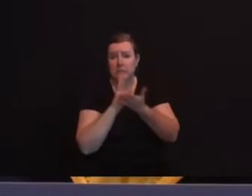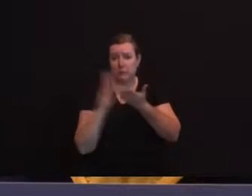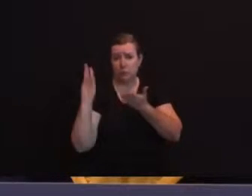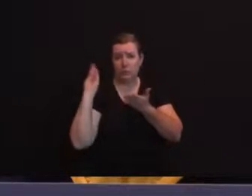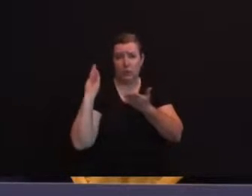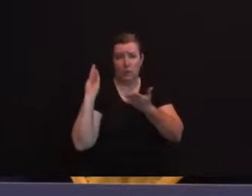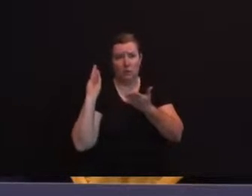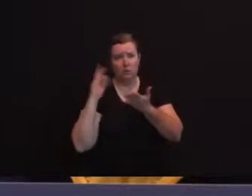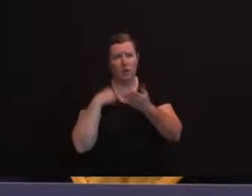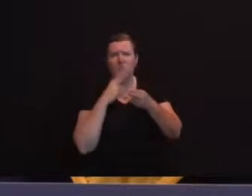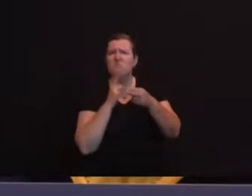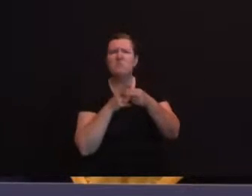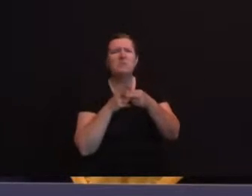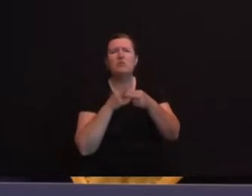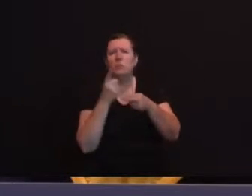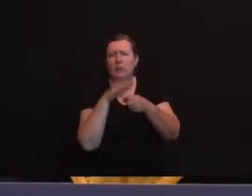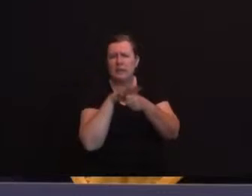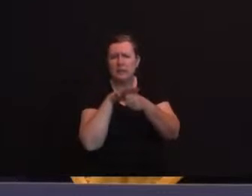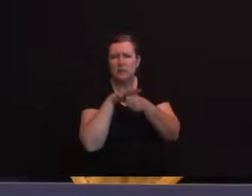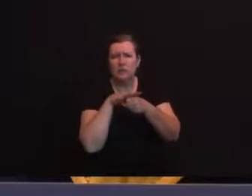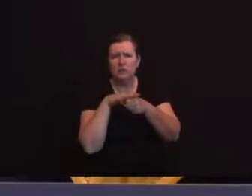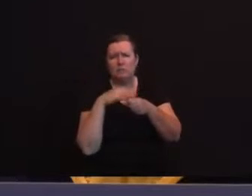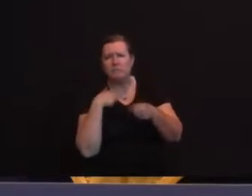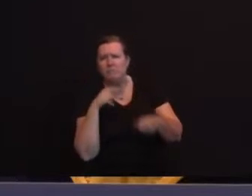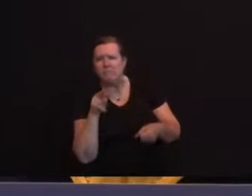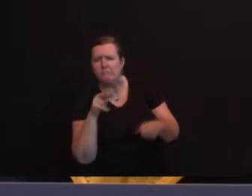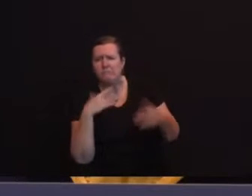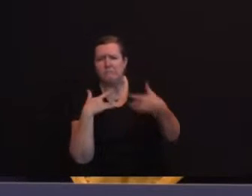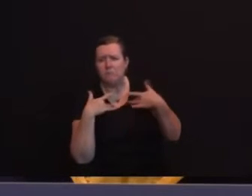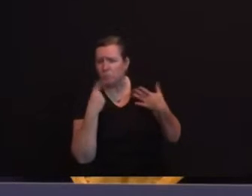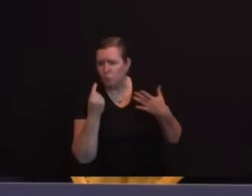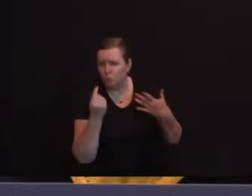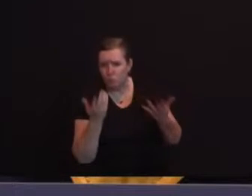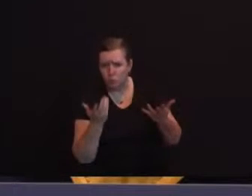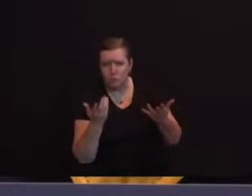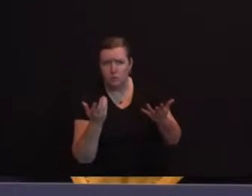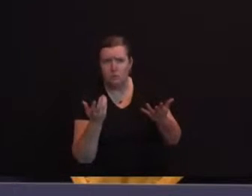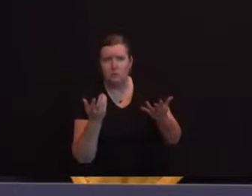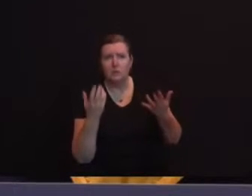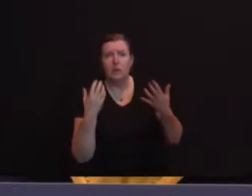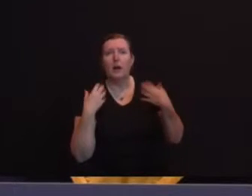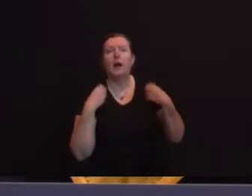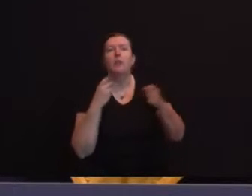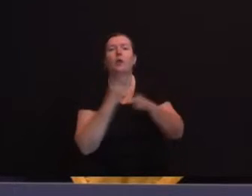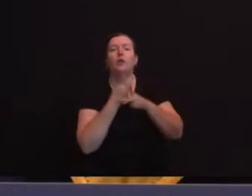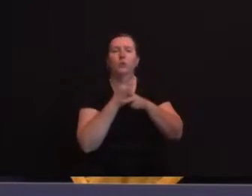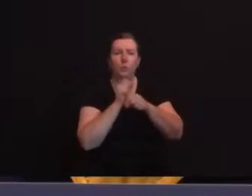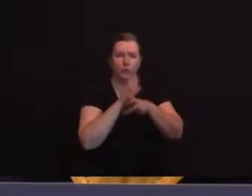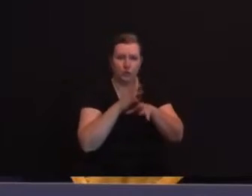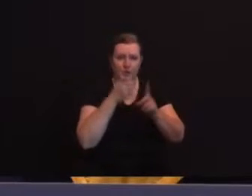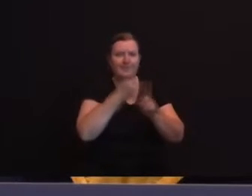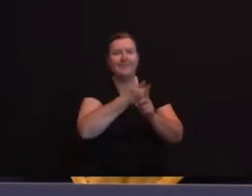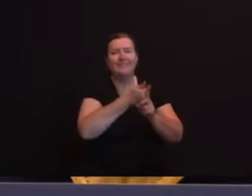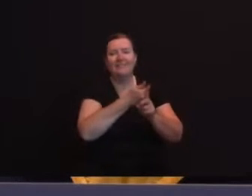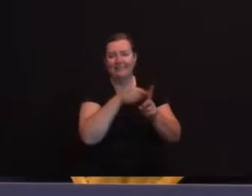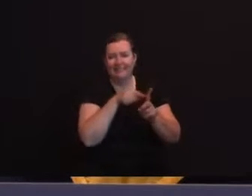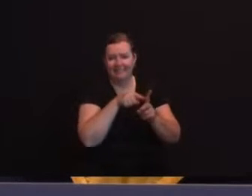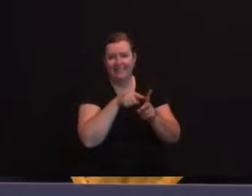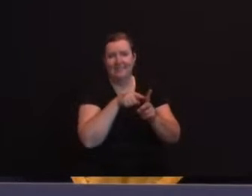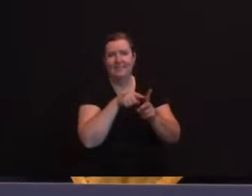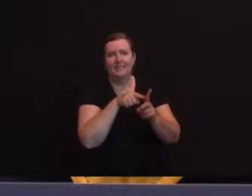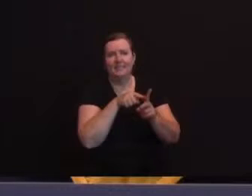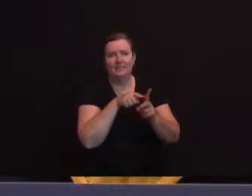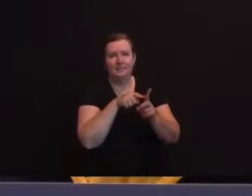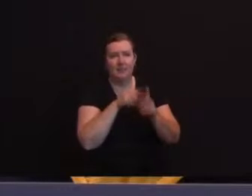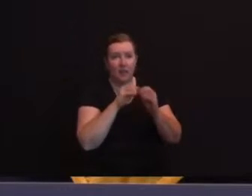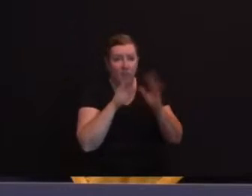one area that we have particular concern are healthcare workers, because it's an obvious point, but it's worth